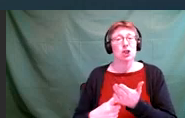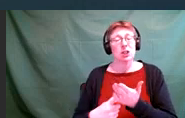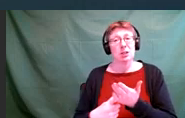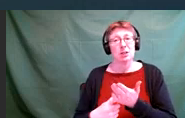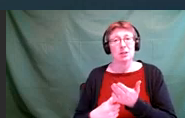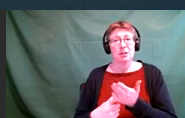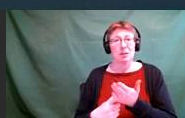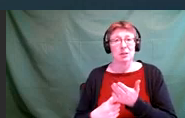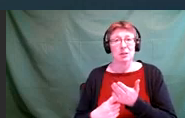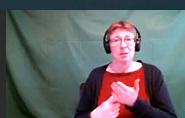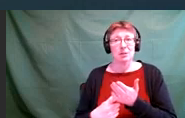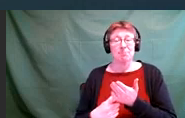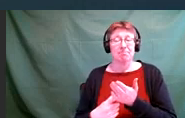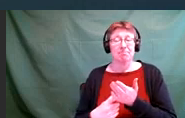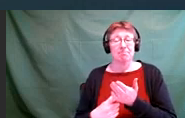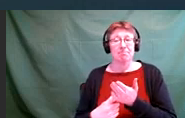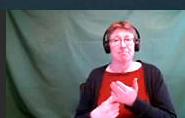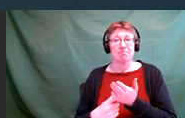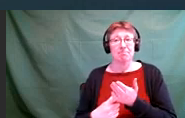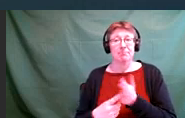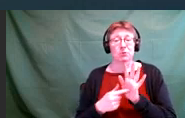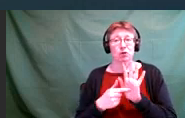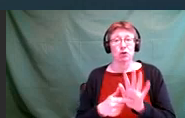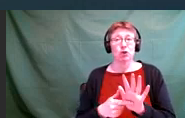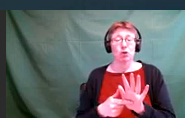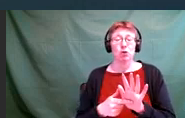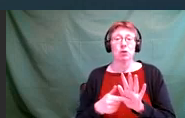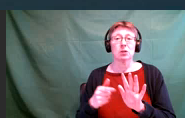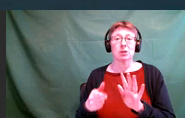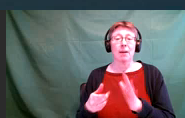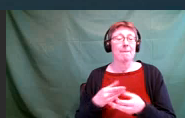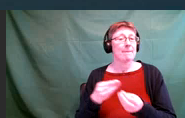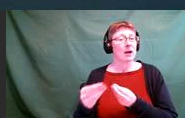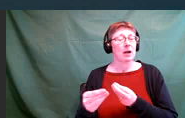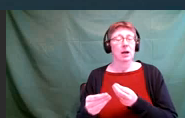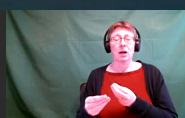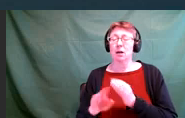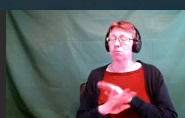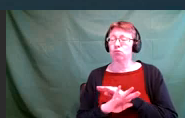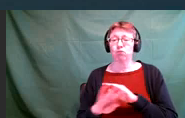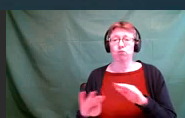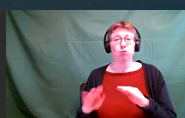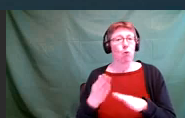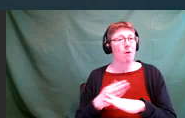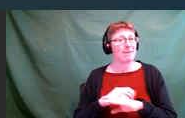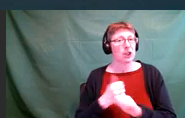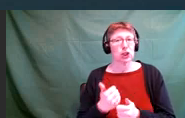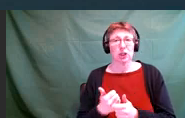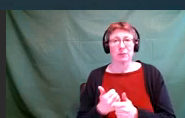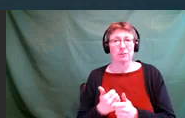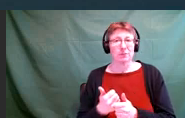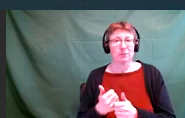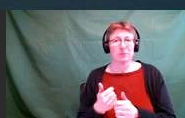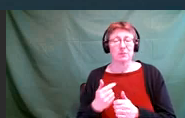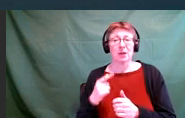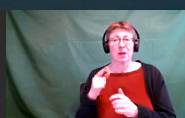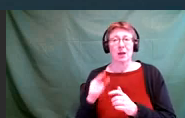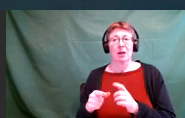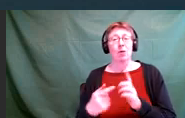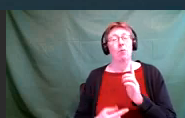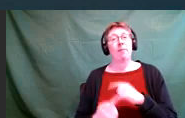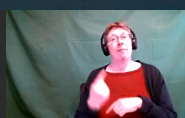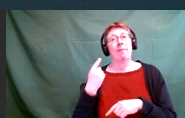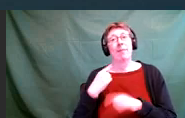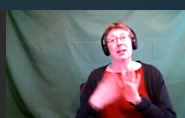it does show that markets are inefficient. And going back to my Grand